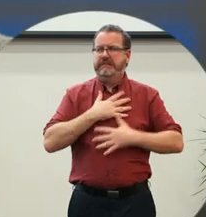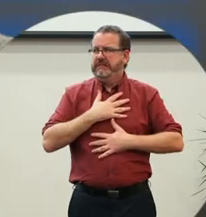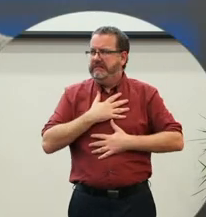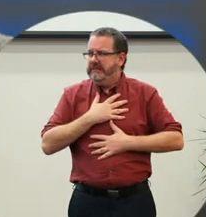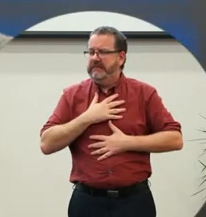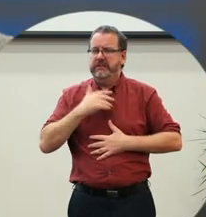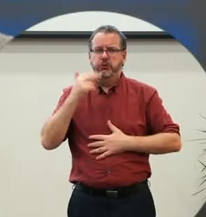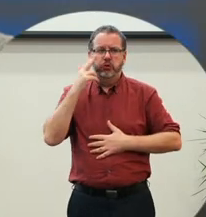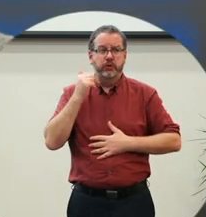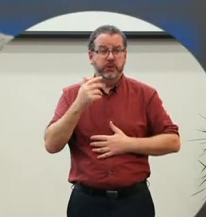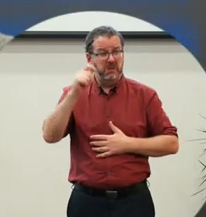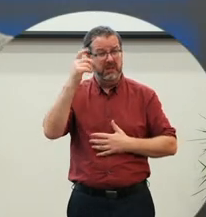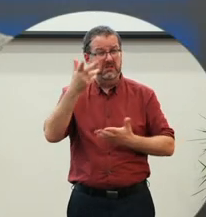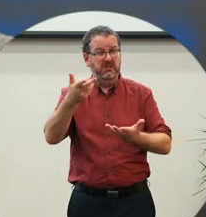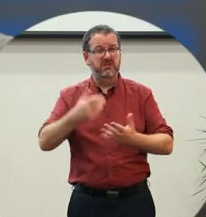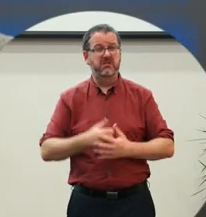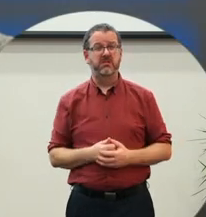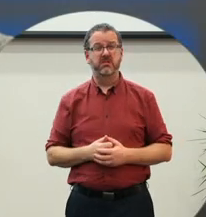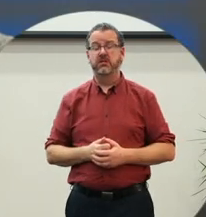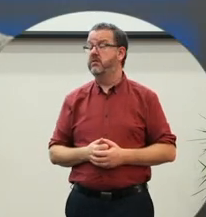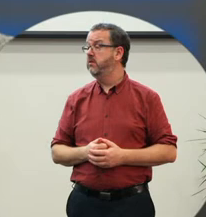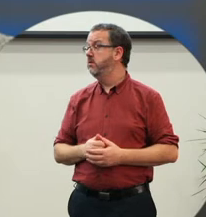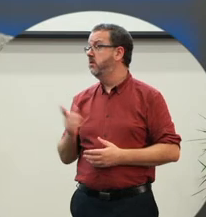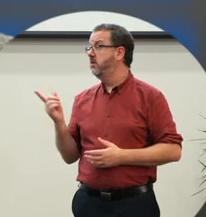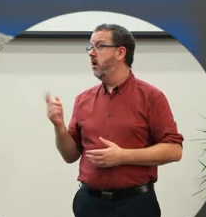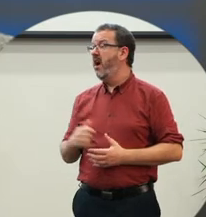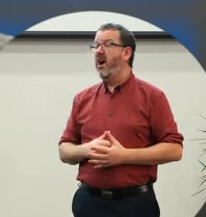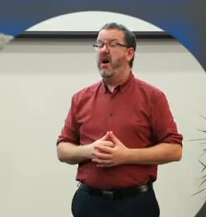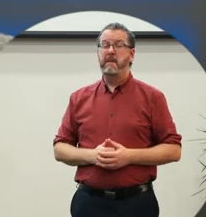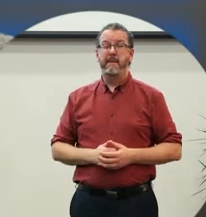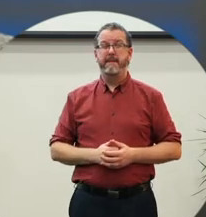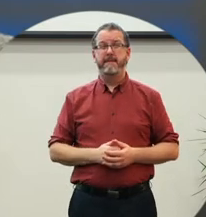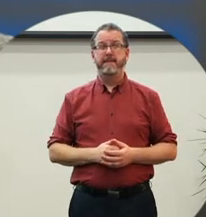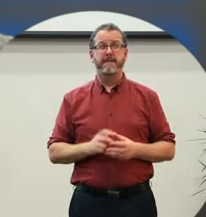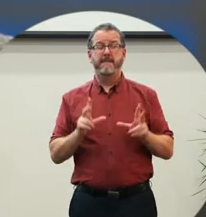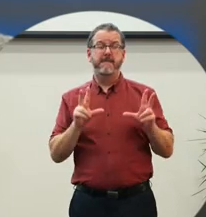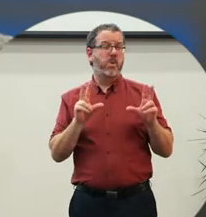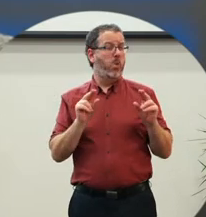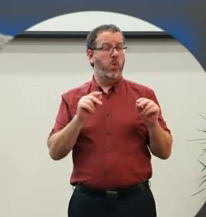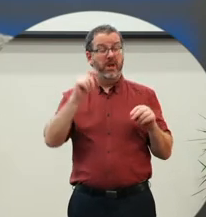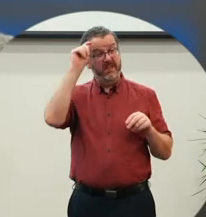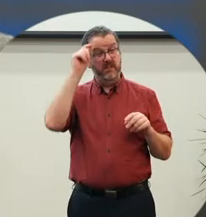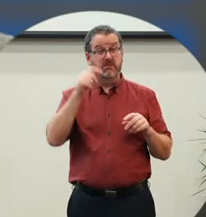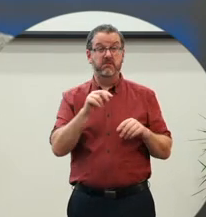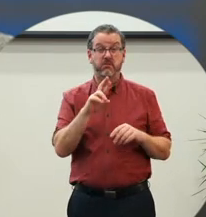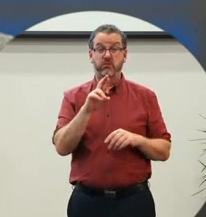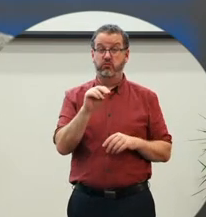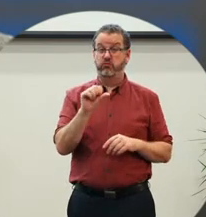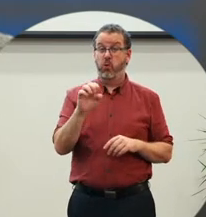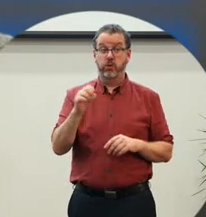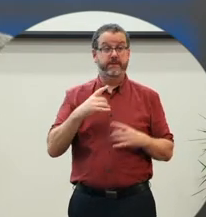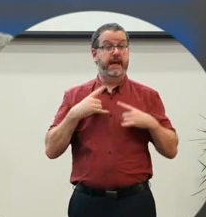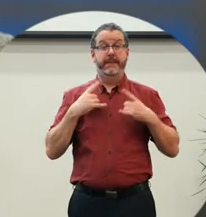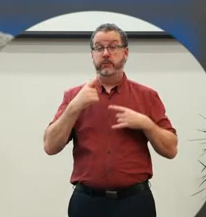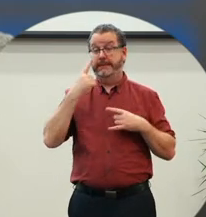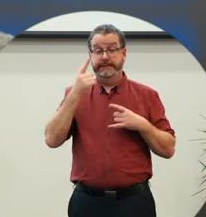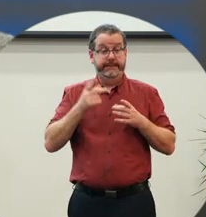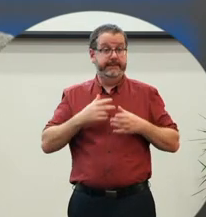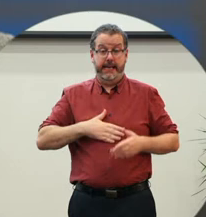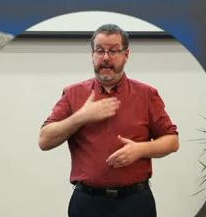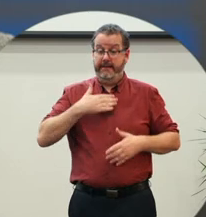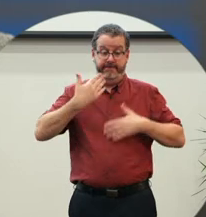regret, do you think? No, I think she was always happy to take that course. And Rory says